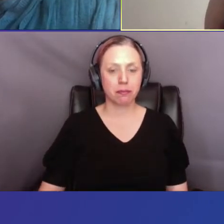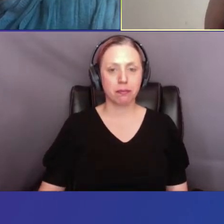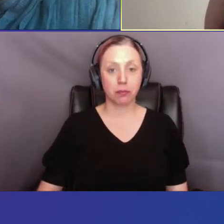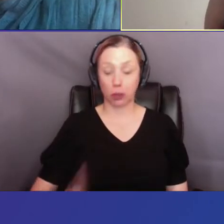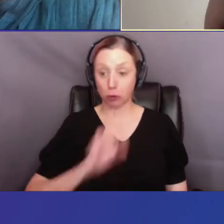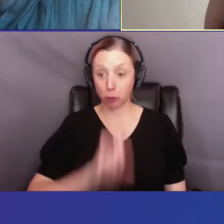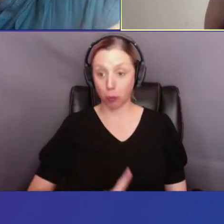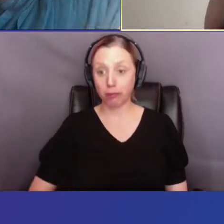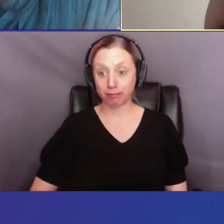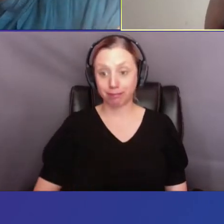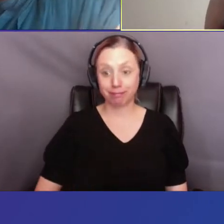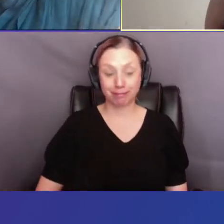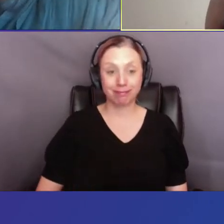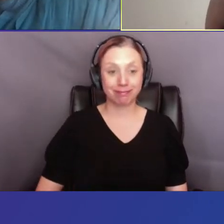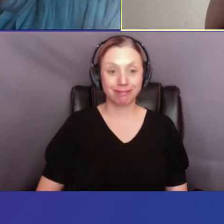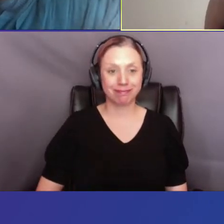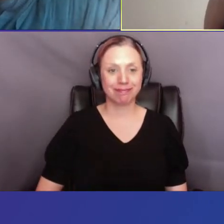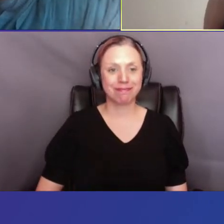Sure.